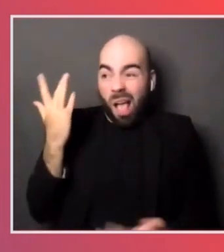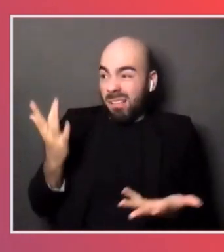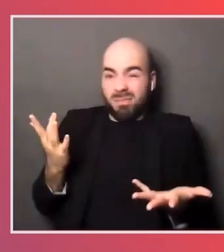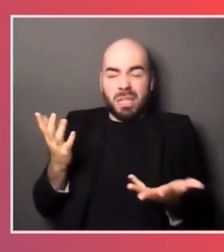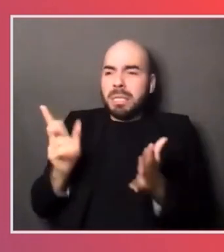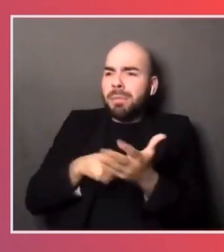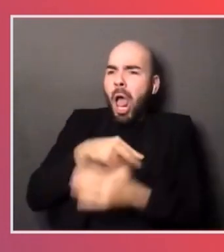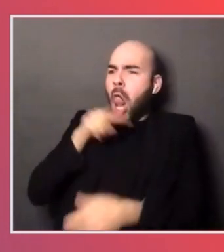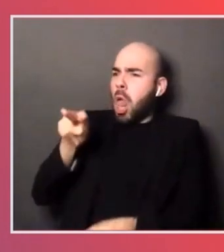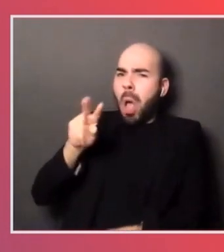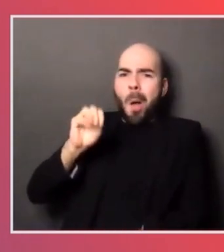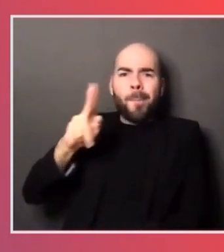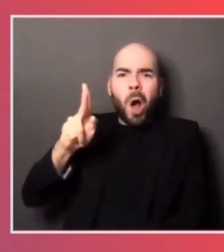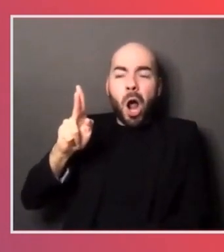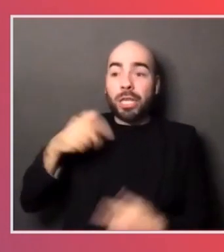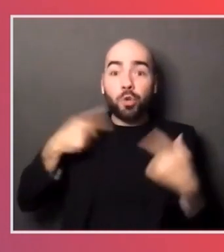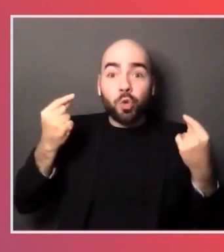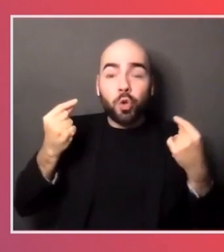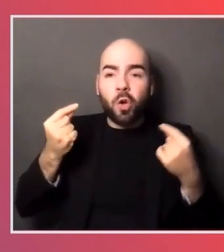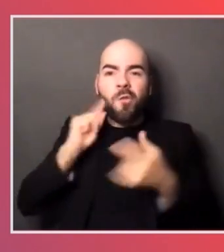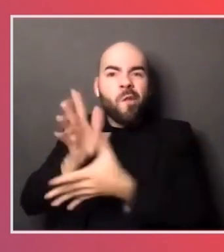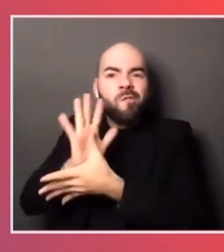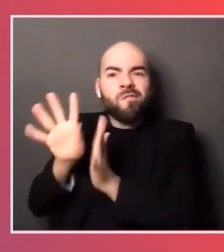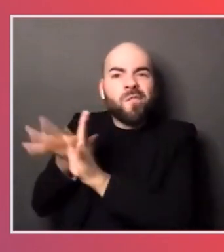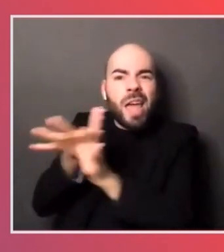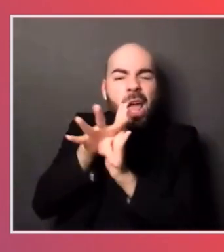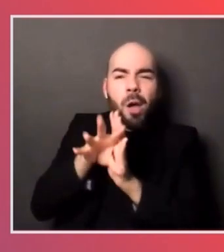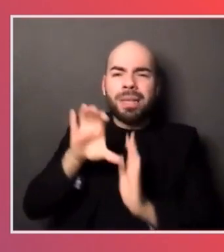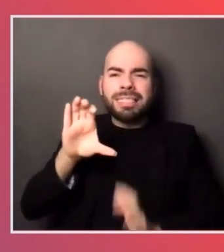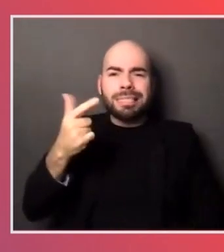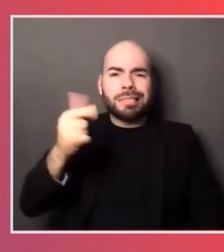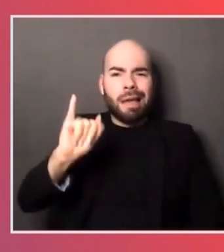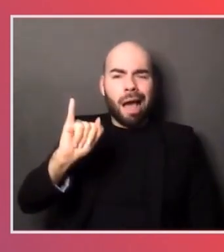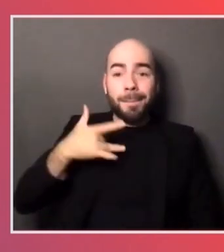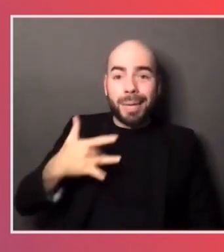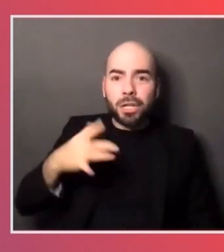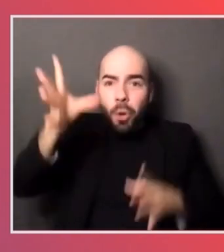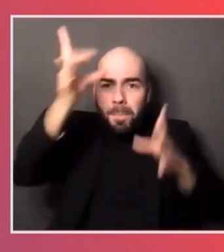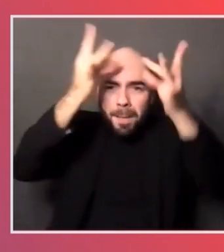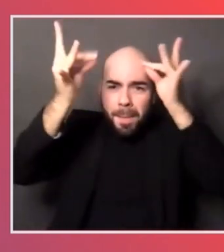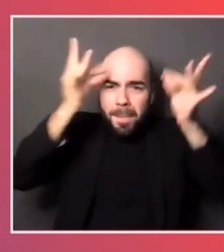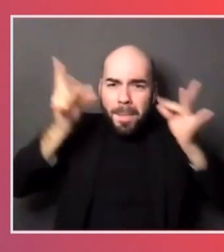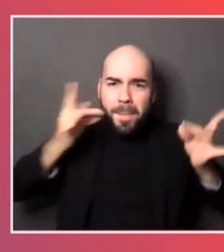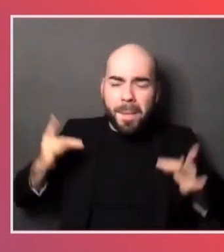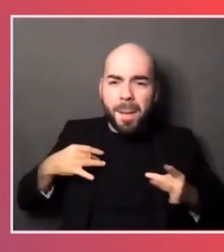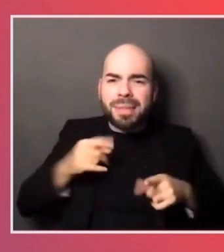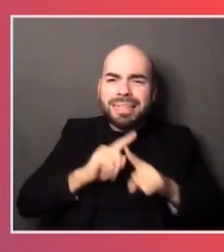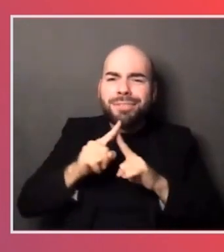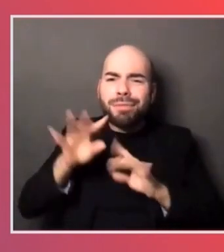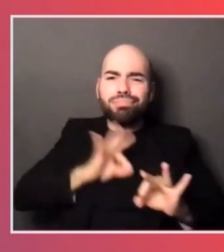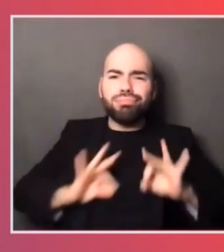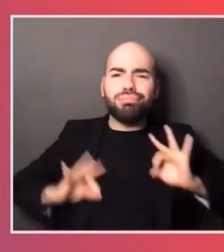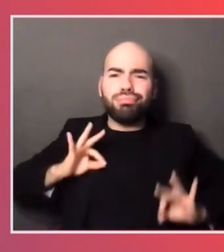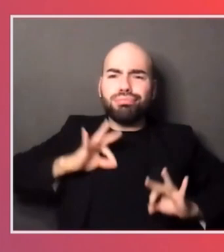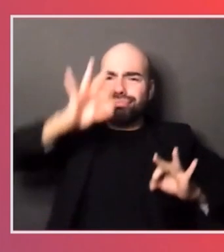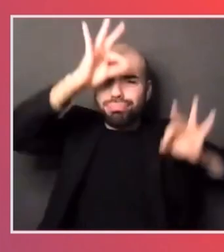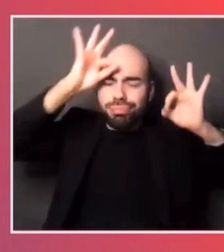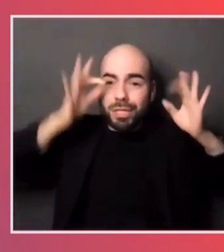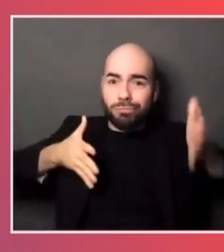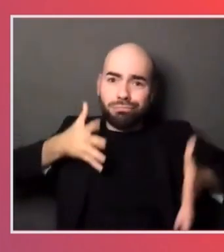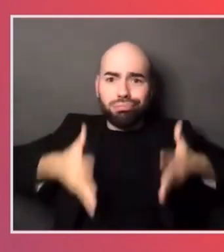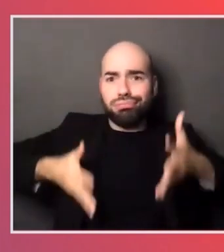strange CGI outfits. I think I wouldn't mind having some fun. Technically, it's really just days off. When the CGI happens, he gets to go home.